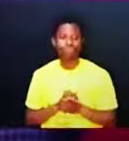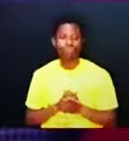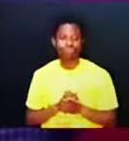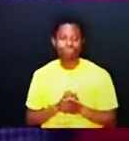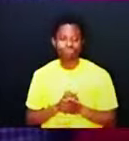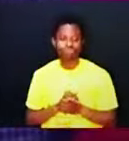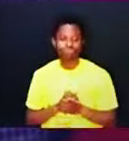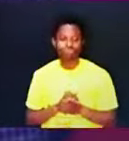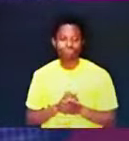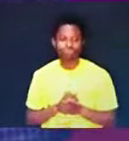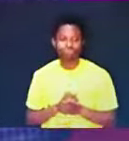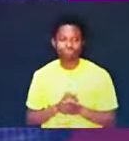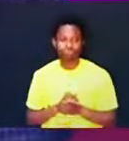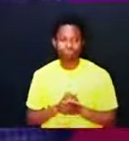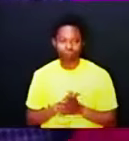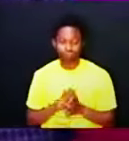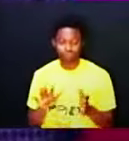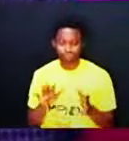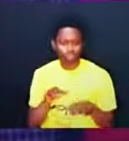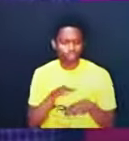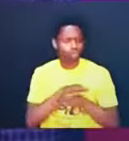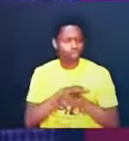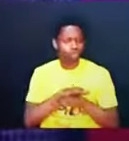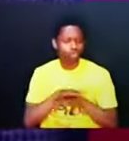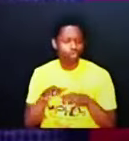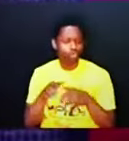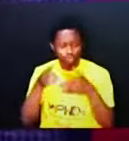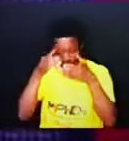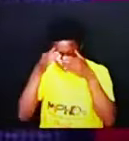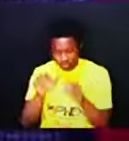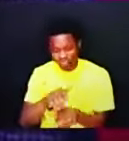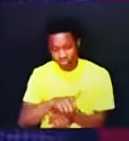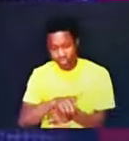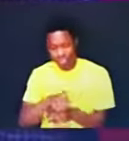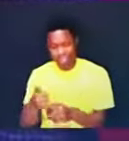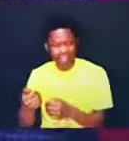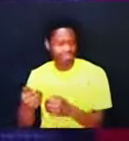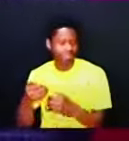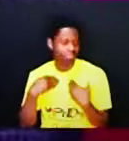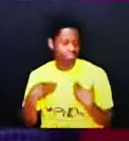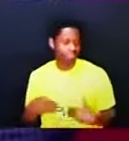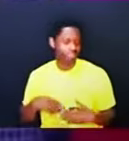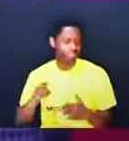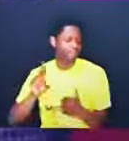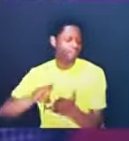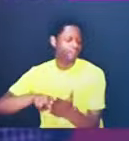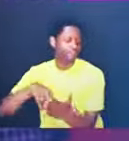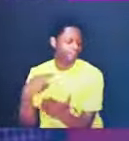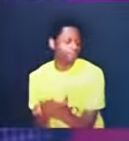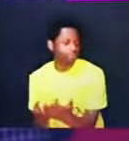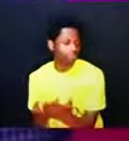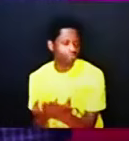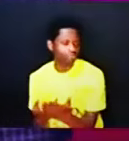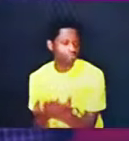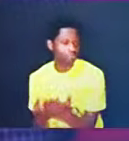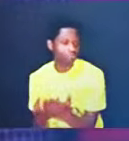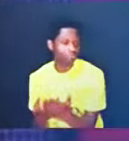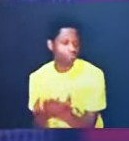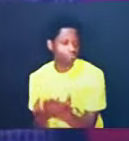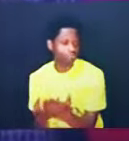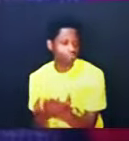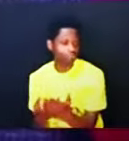First Corinthians 10 verse 32. Do not cause anyone to stumble. That is to say that give no offense or any occasion